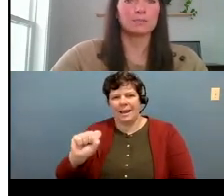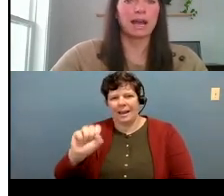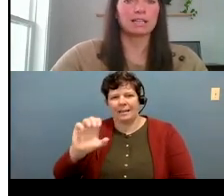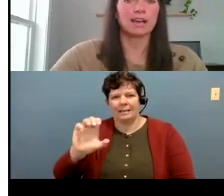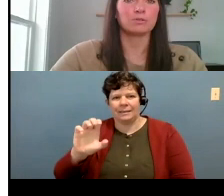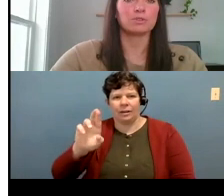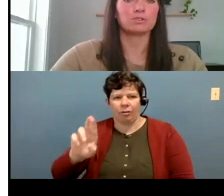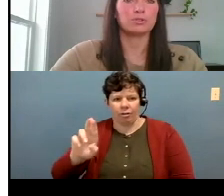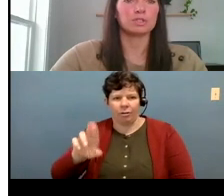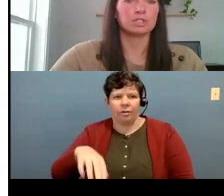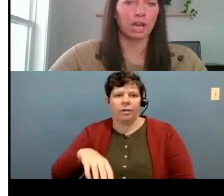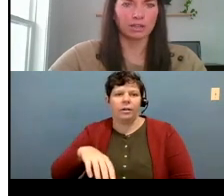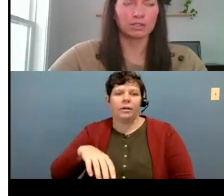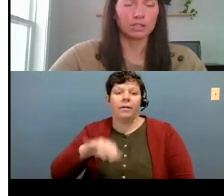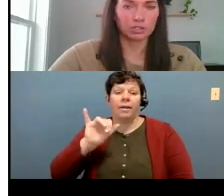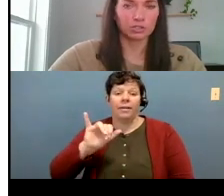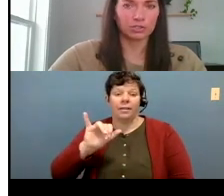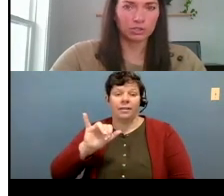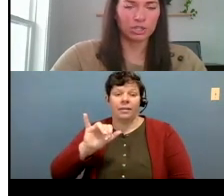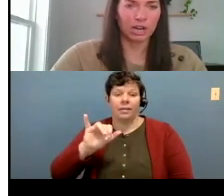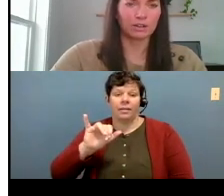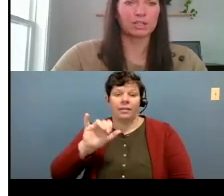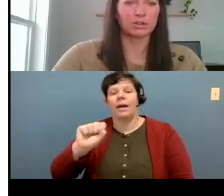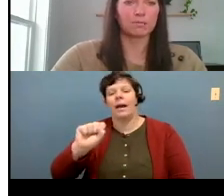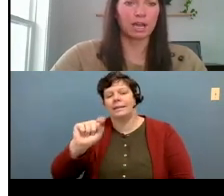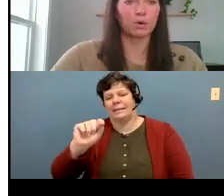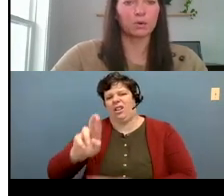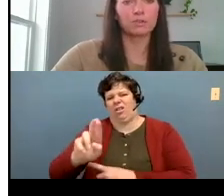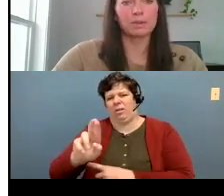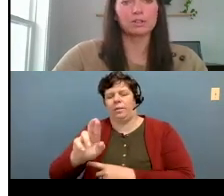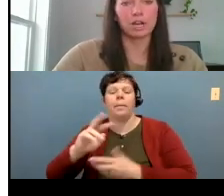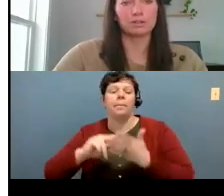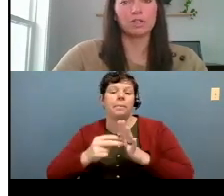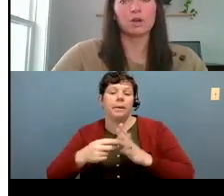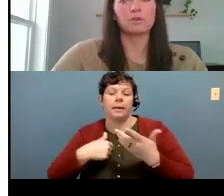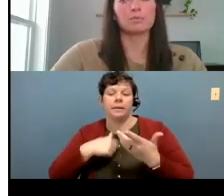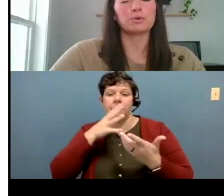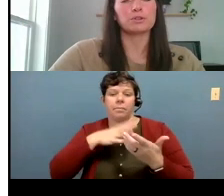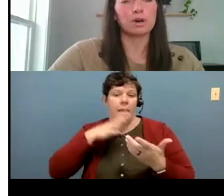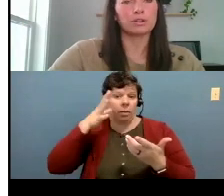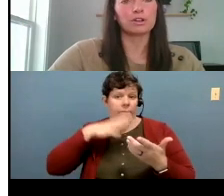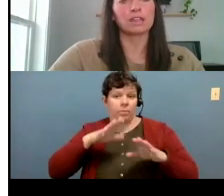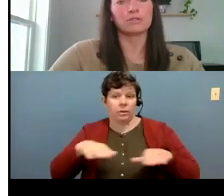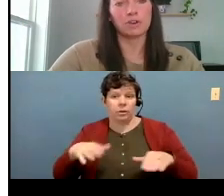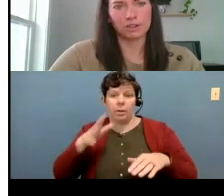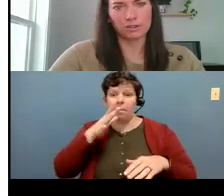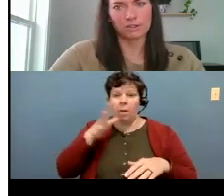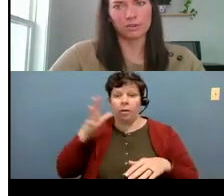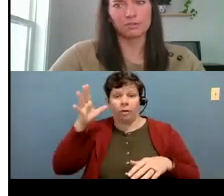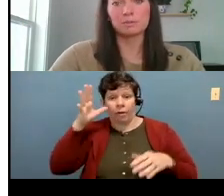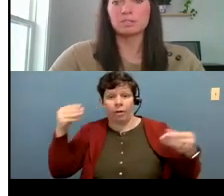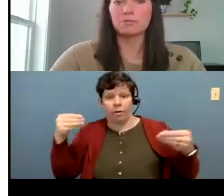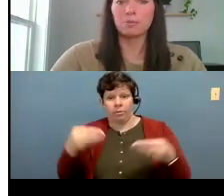is passed down to the child, either a male or female child, from both the mother and the father.